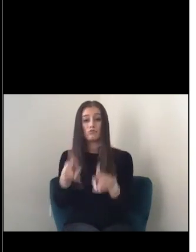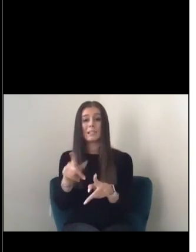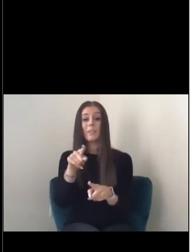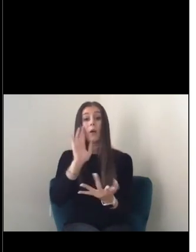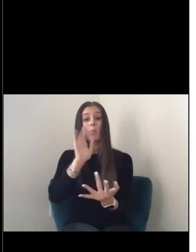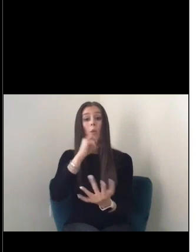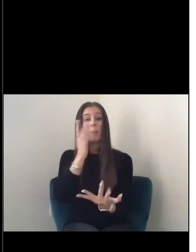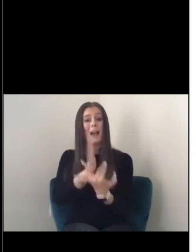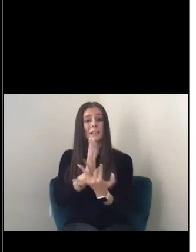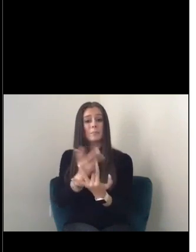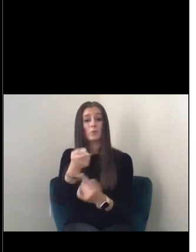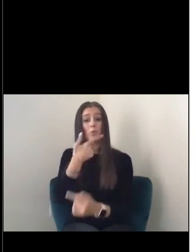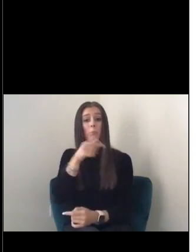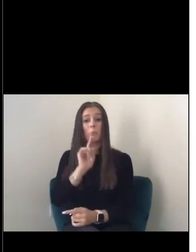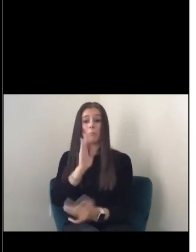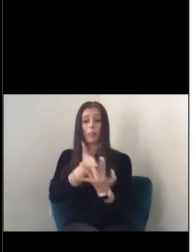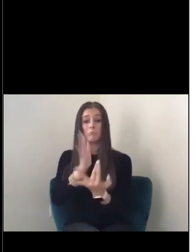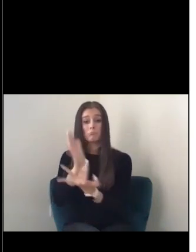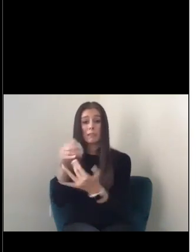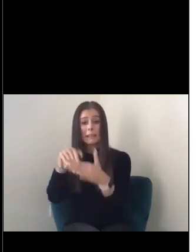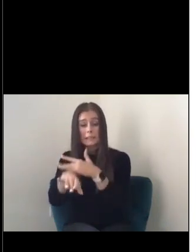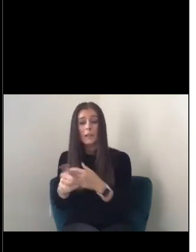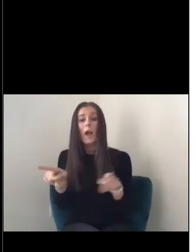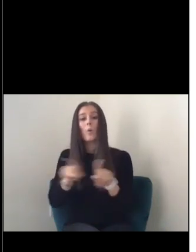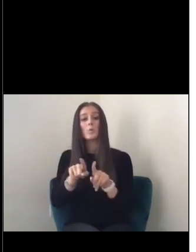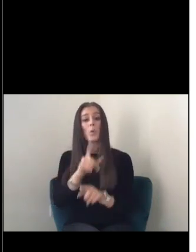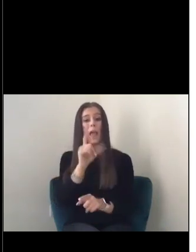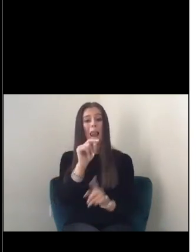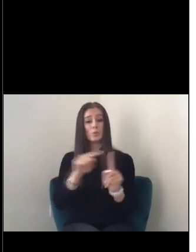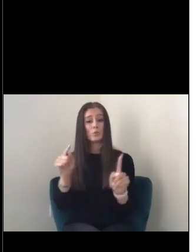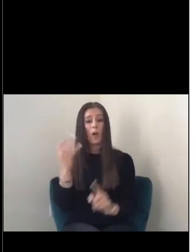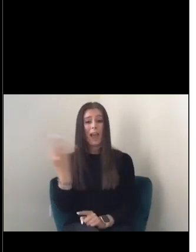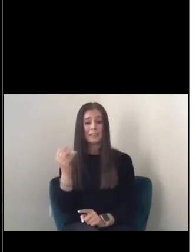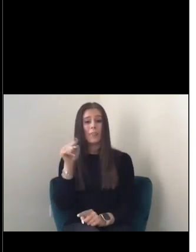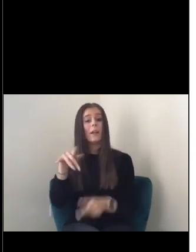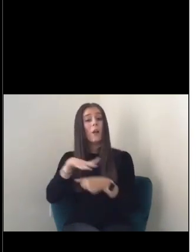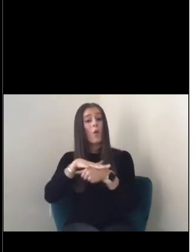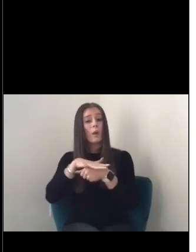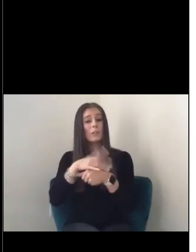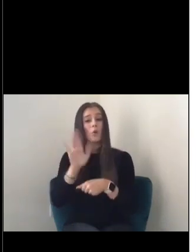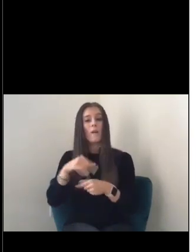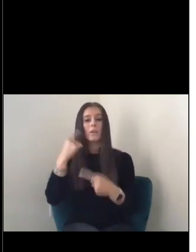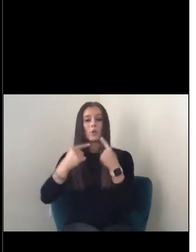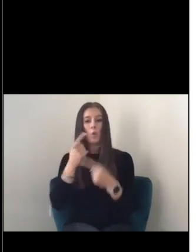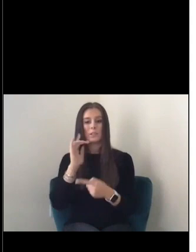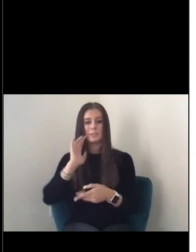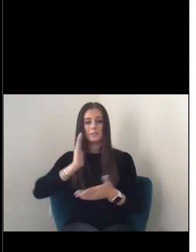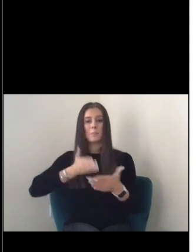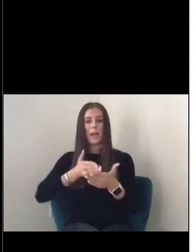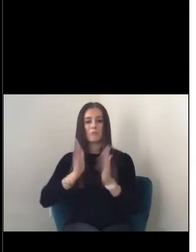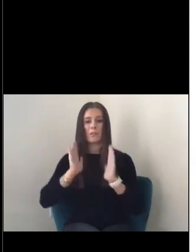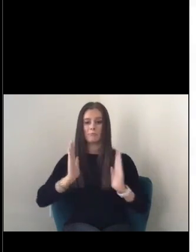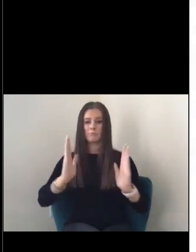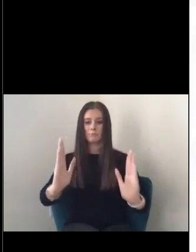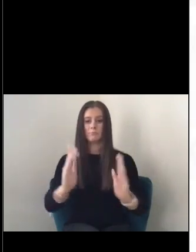And finally, numbers 11 through to 18 show the location of noise barriers.